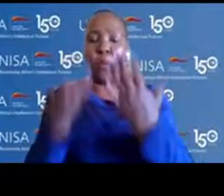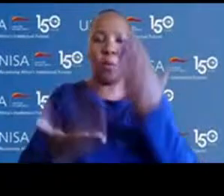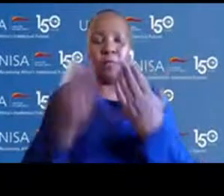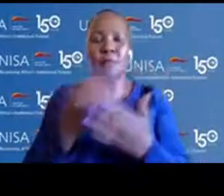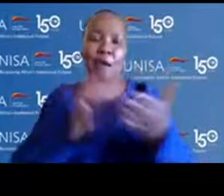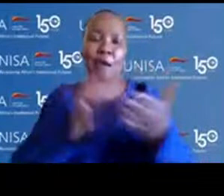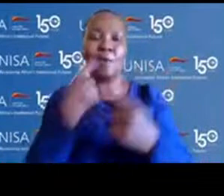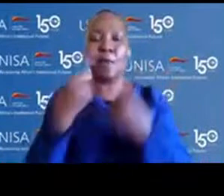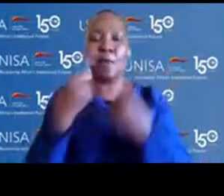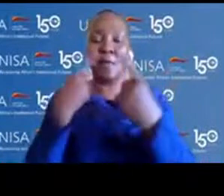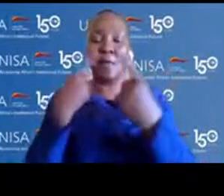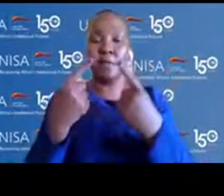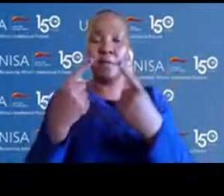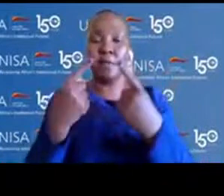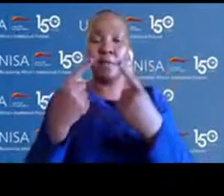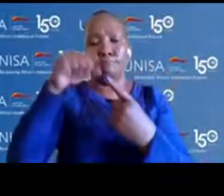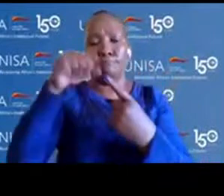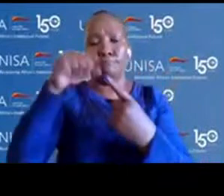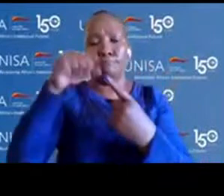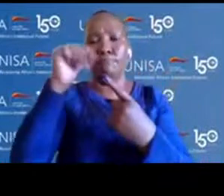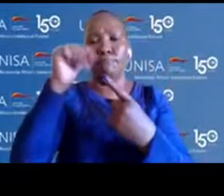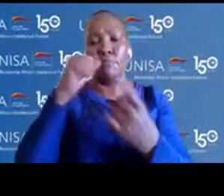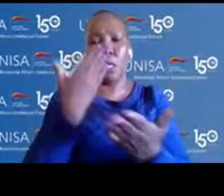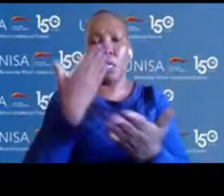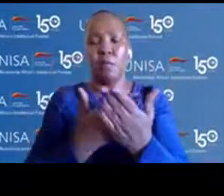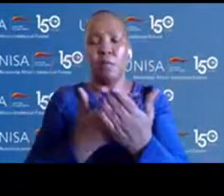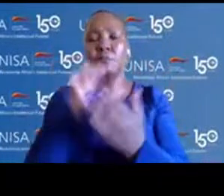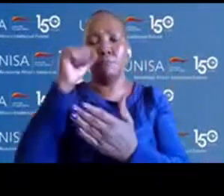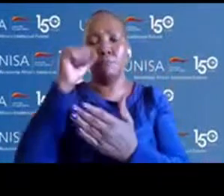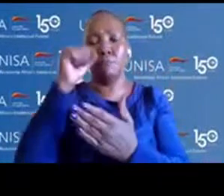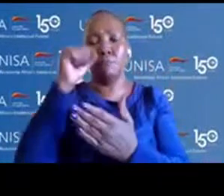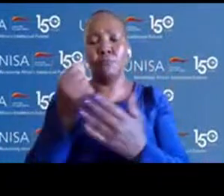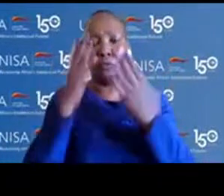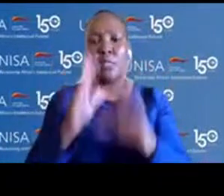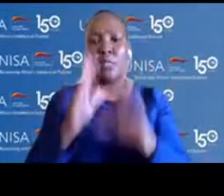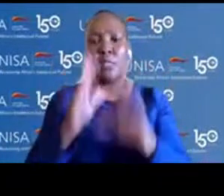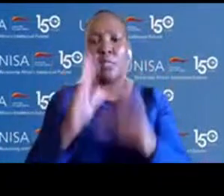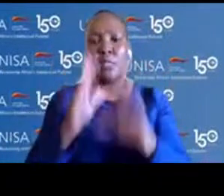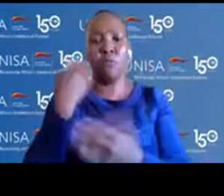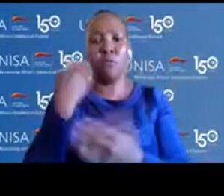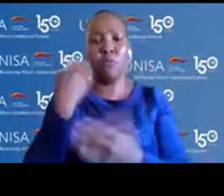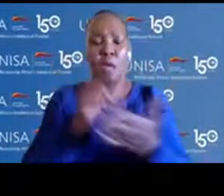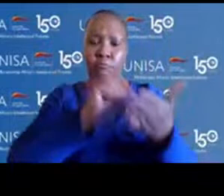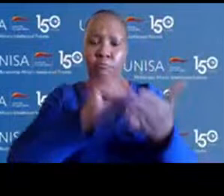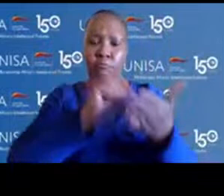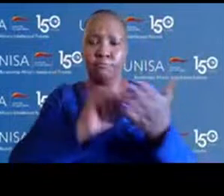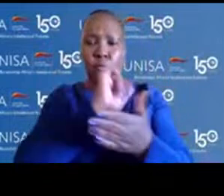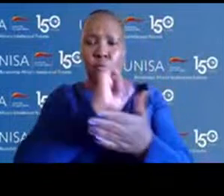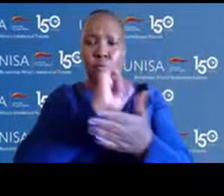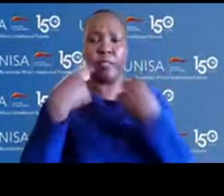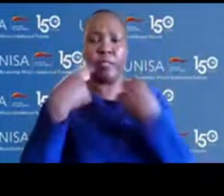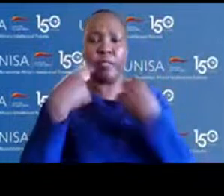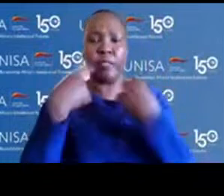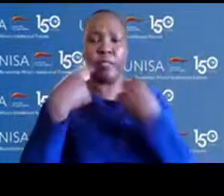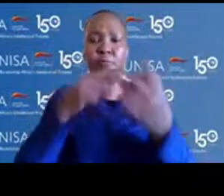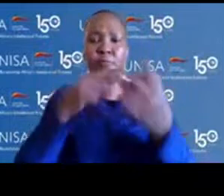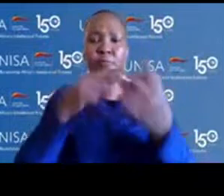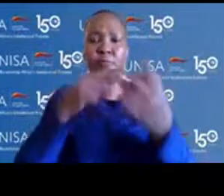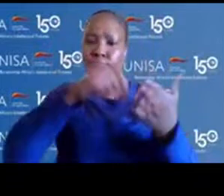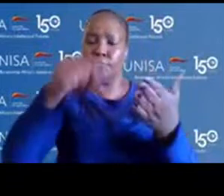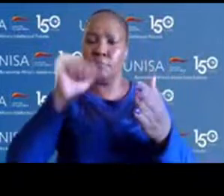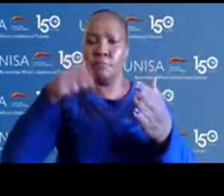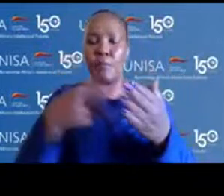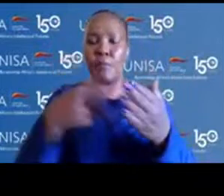answers. Yes, colleagues or students, you may handwrite your answers. Essays and portfolios can